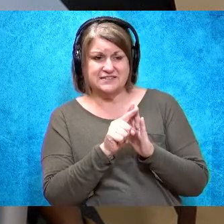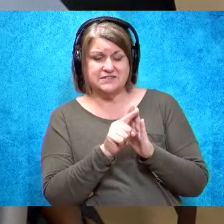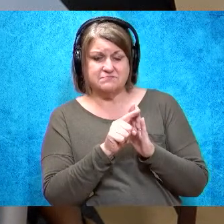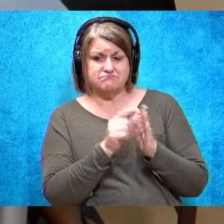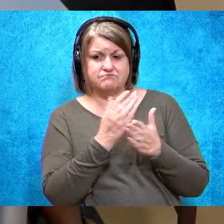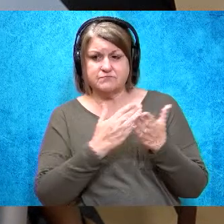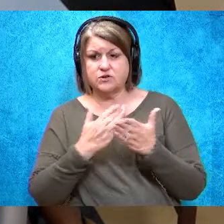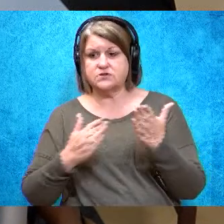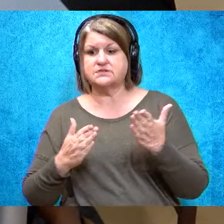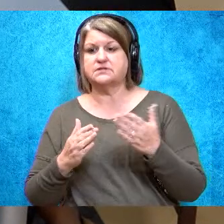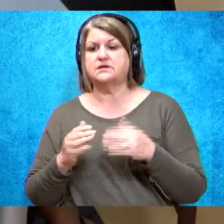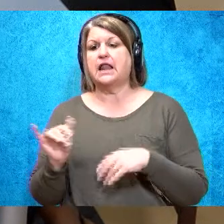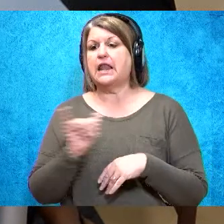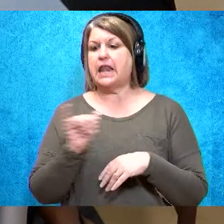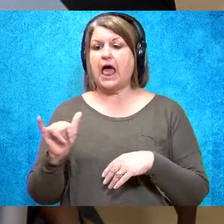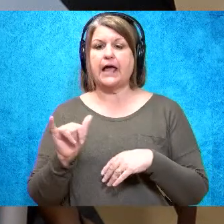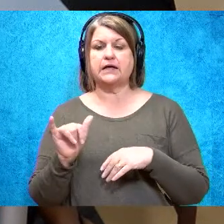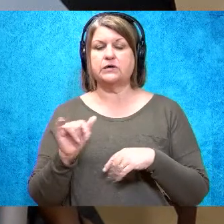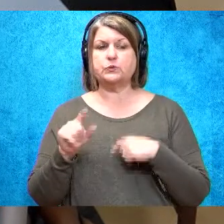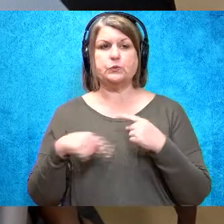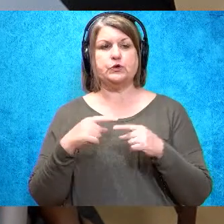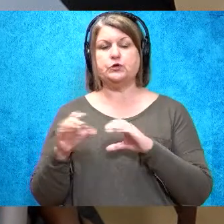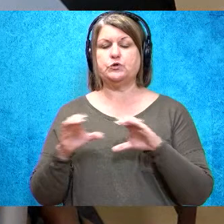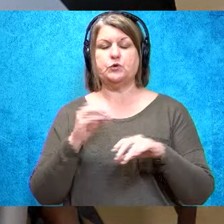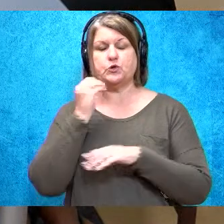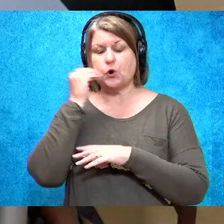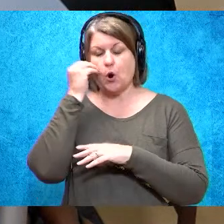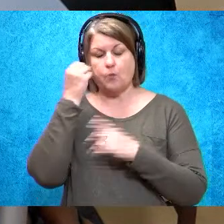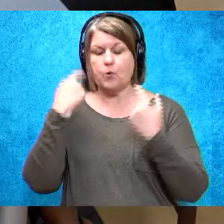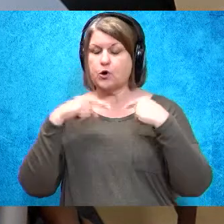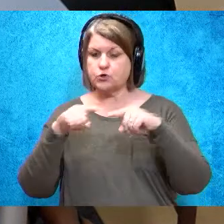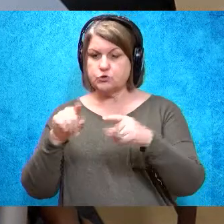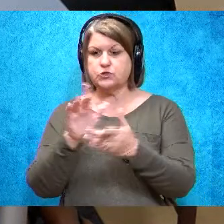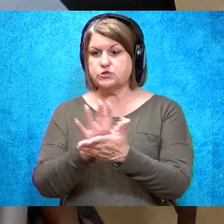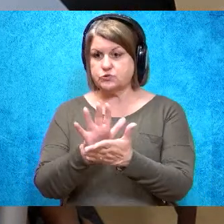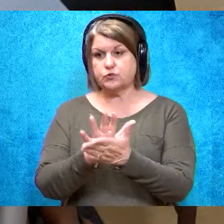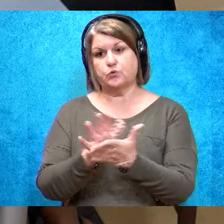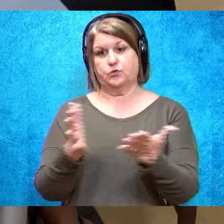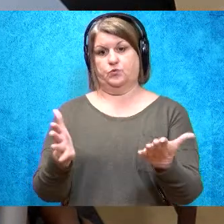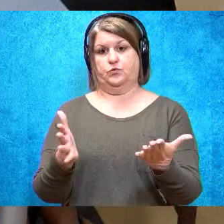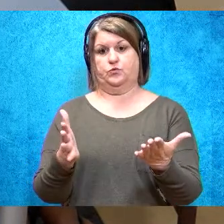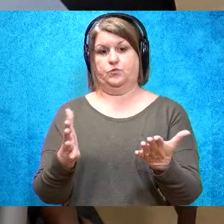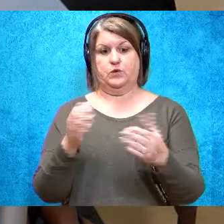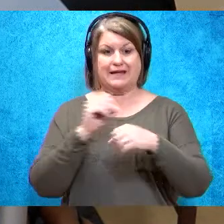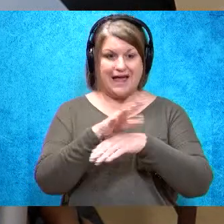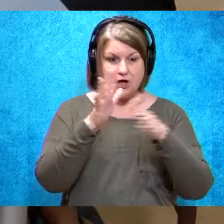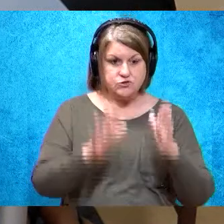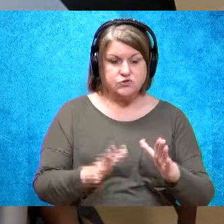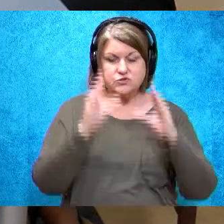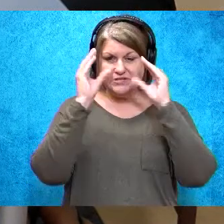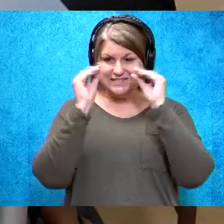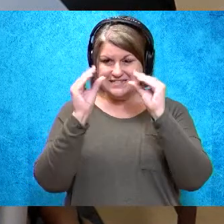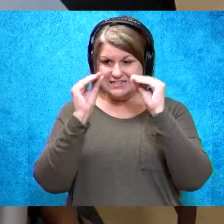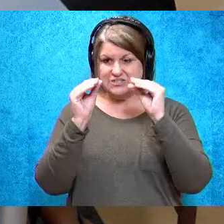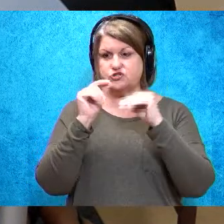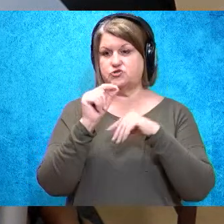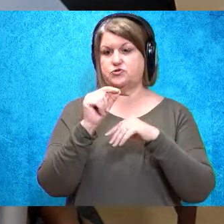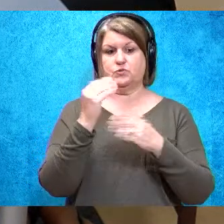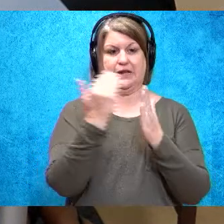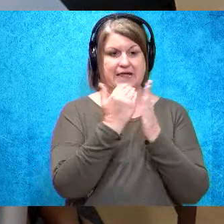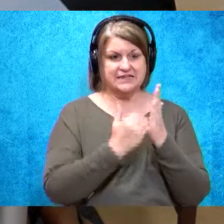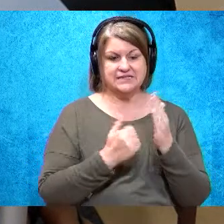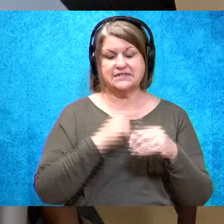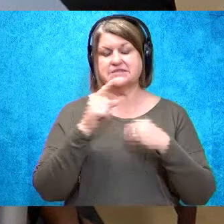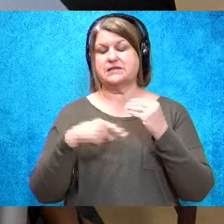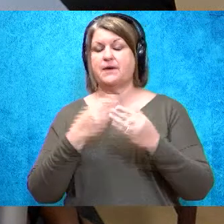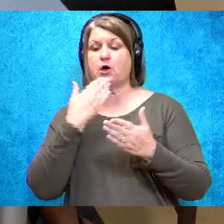your homework when you're in school. That's right. You know, counselors go in and teach you lessons about having good study habits.